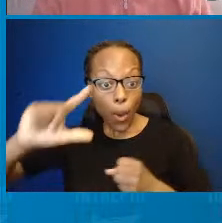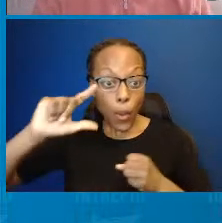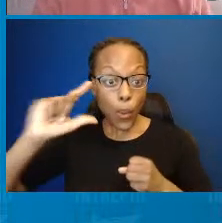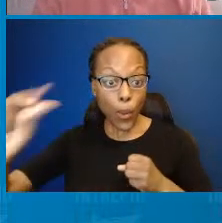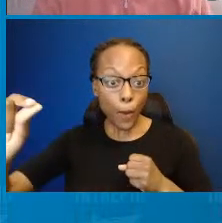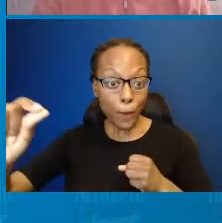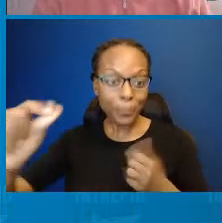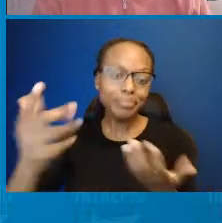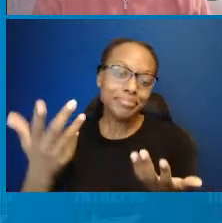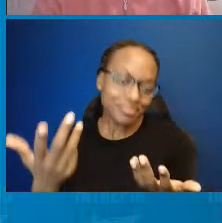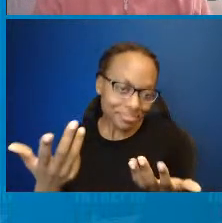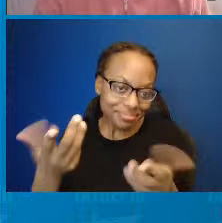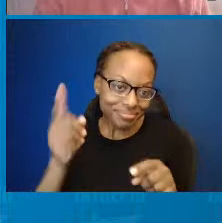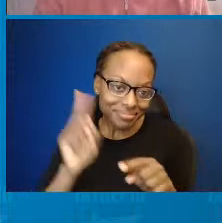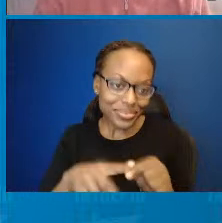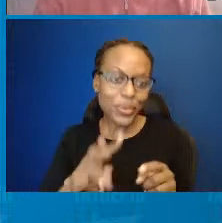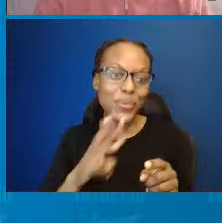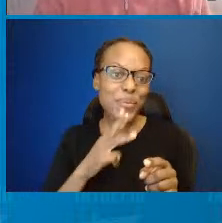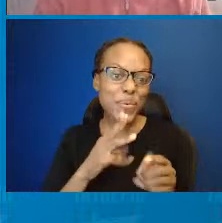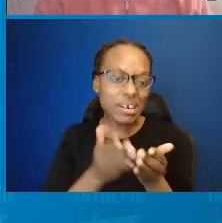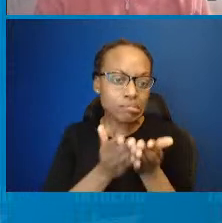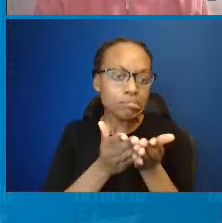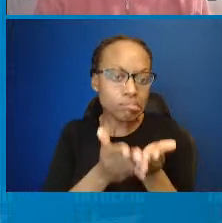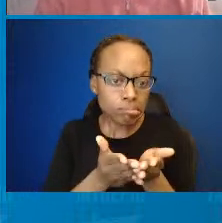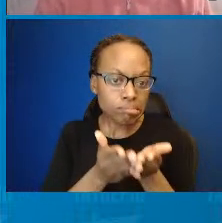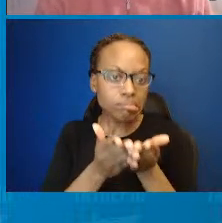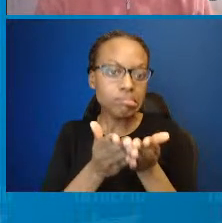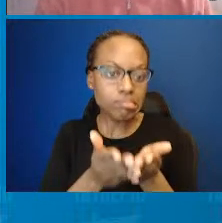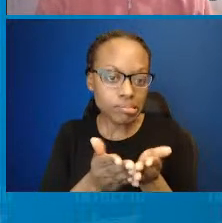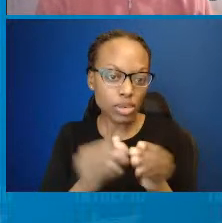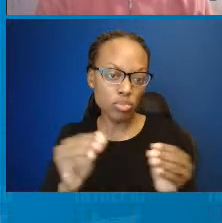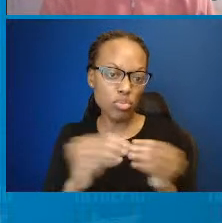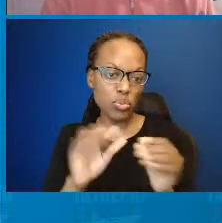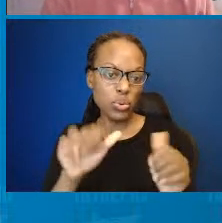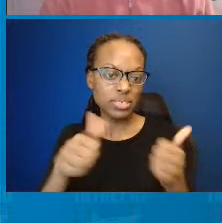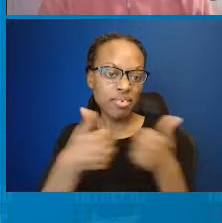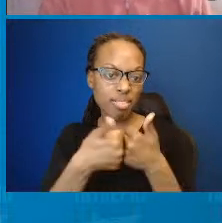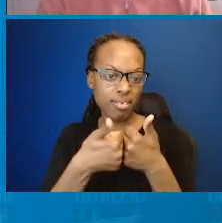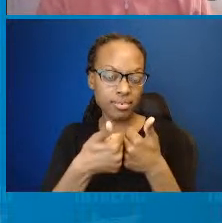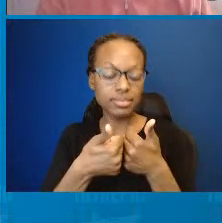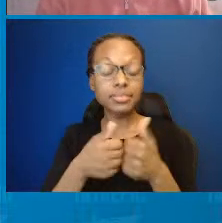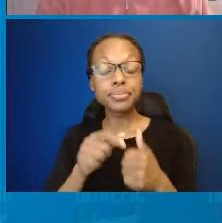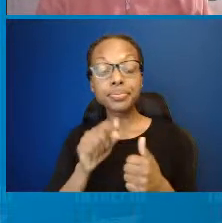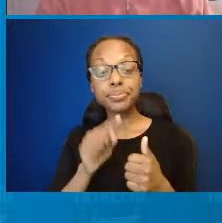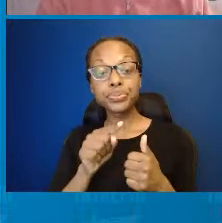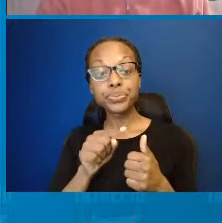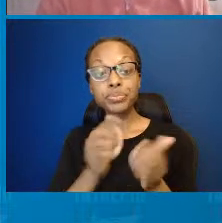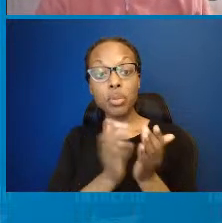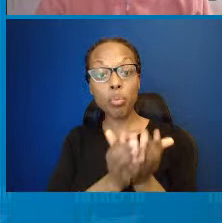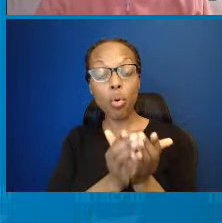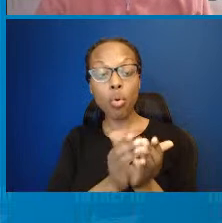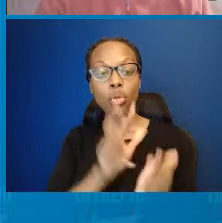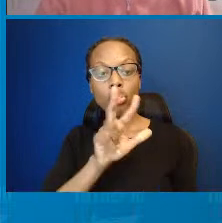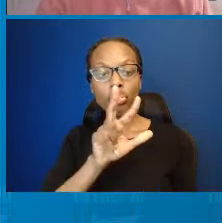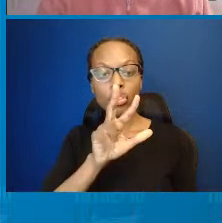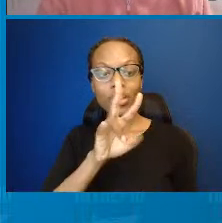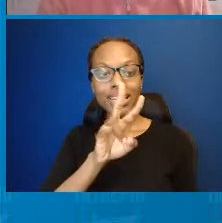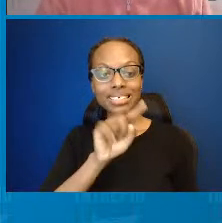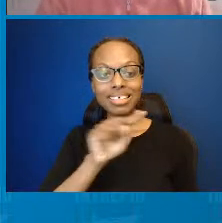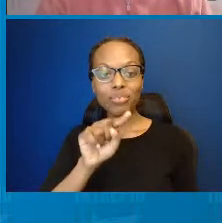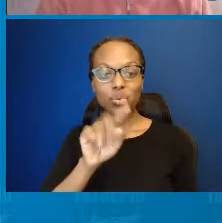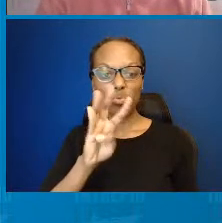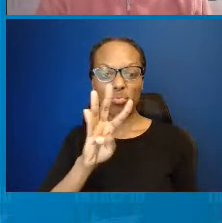Water definitely makes it a little more challenging. So this would go at about 37 to 40 miles per hour. That's